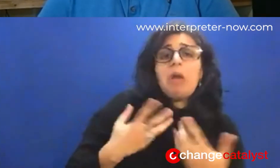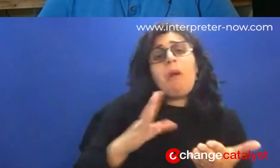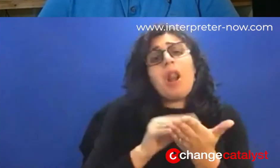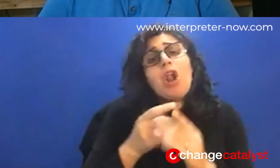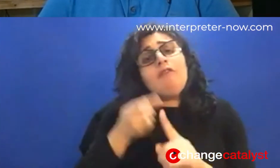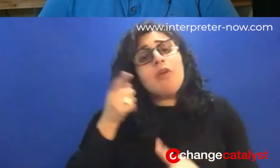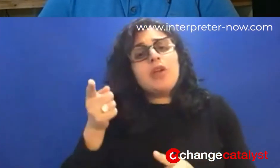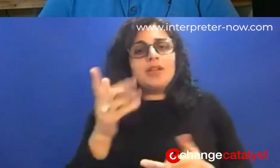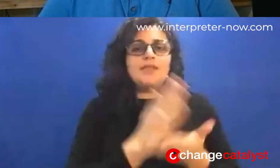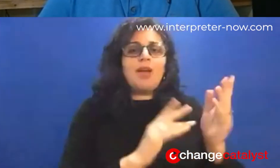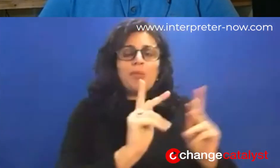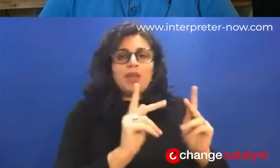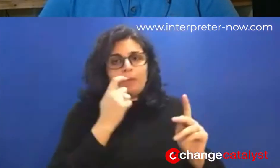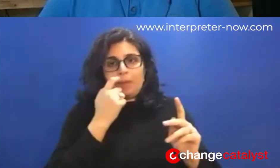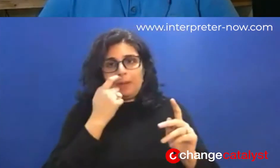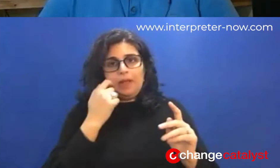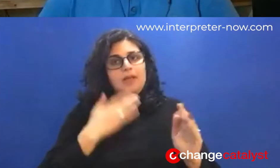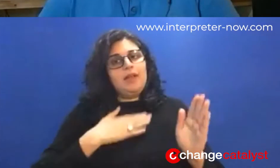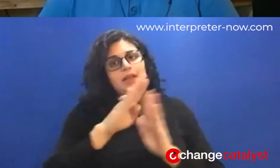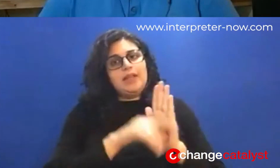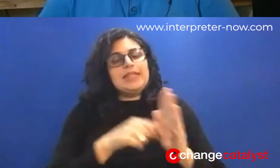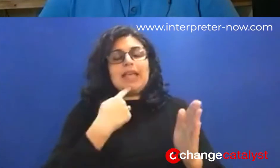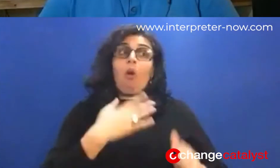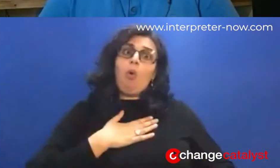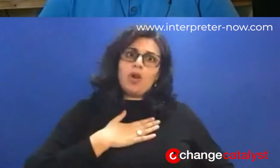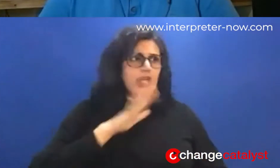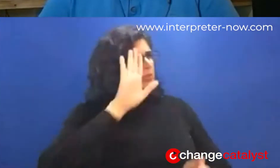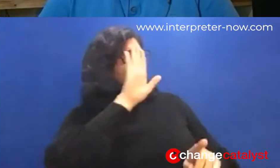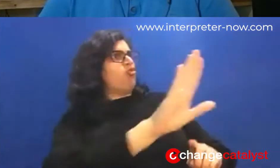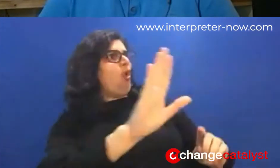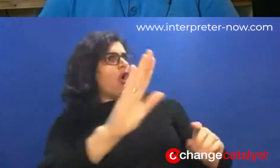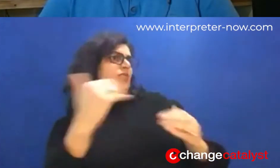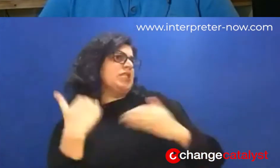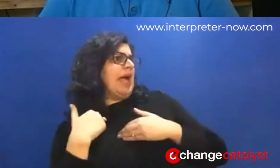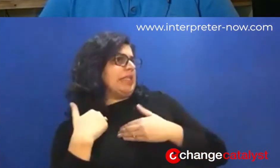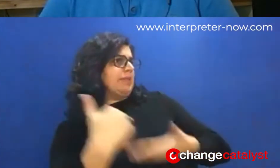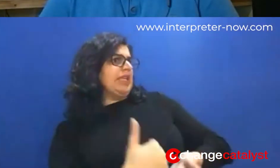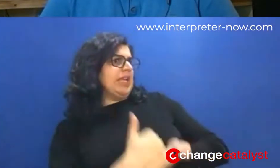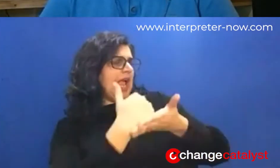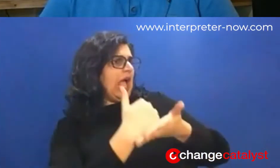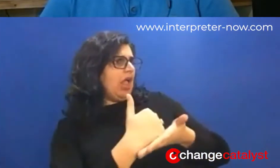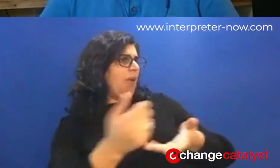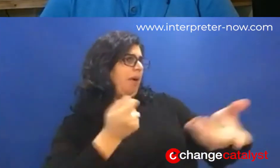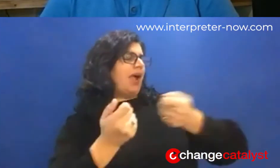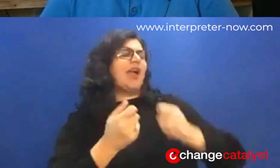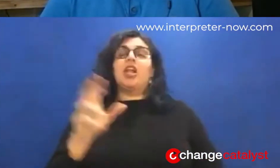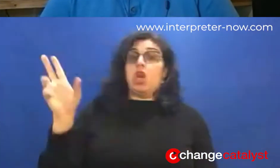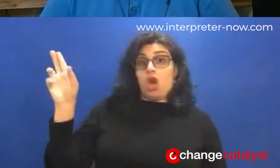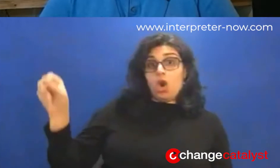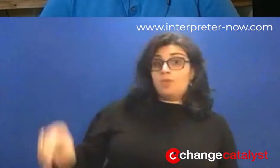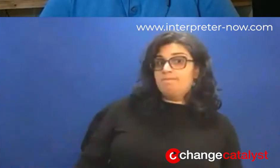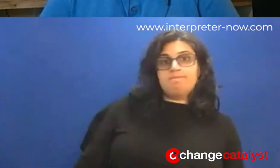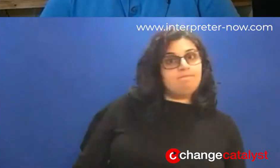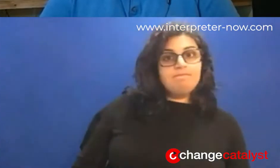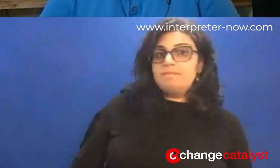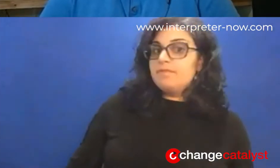who even with my background said it was my responsibility to help bring people along. No, it's not.